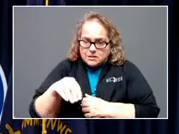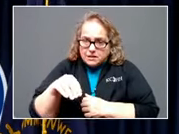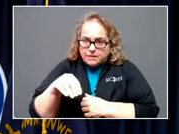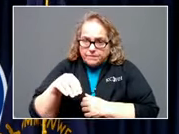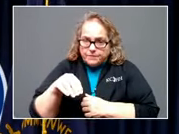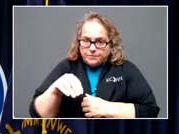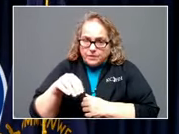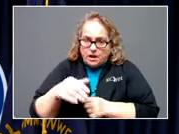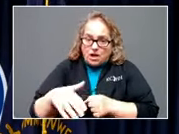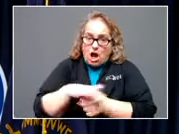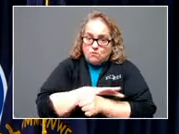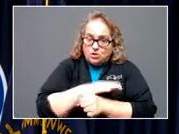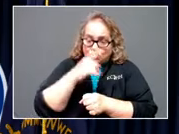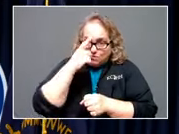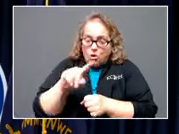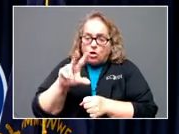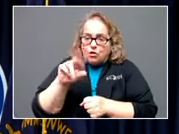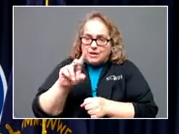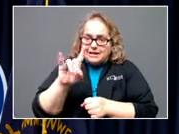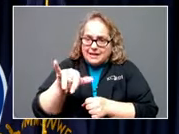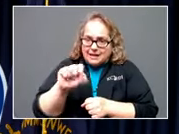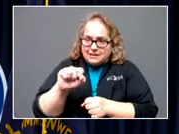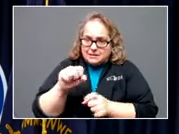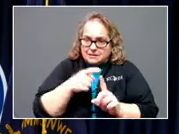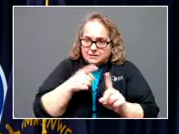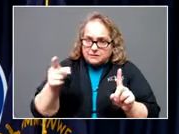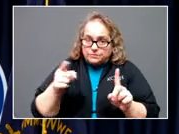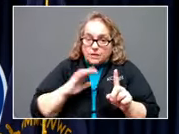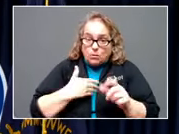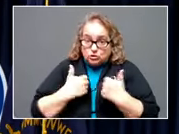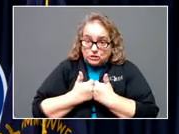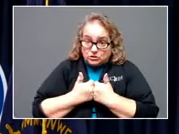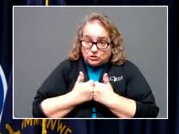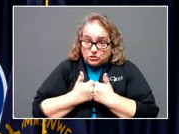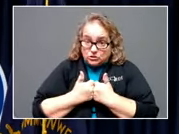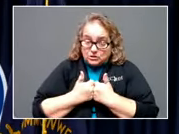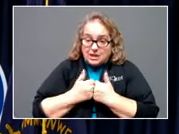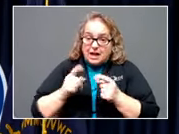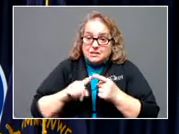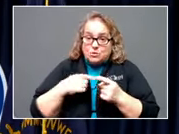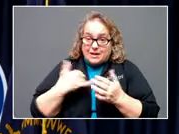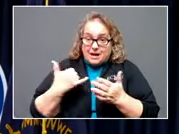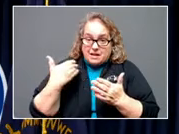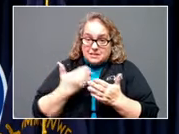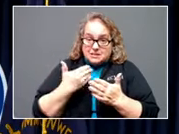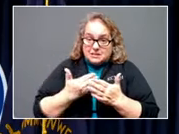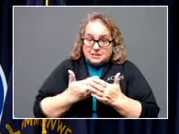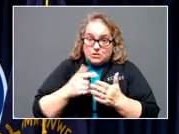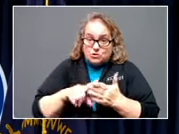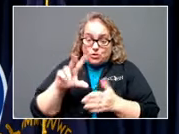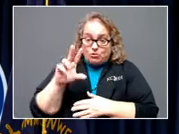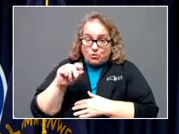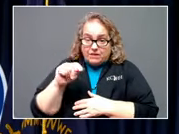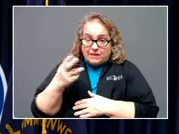coverage for a 30-day period. Our challenge is, as we close in on that 30th day, just in